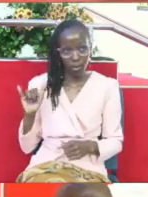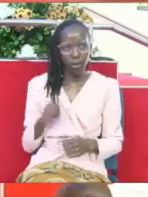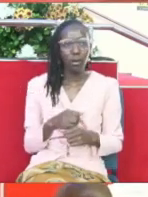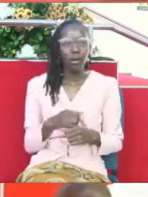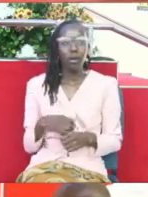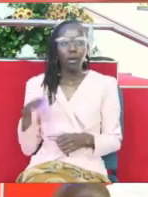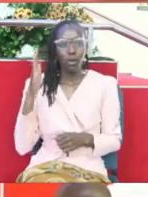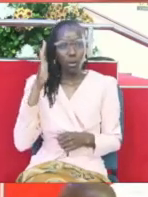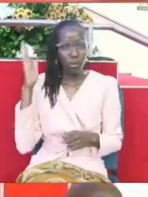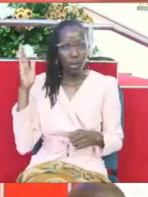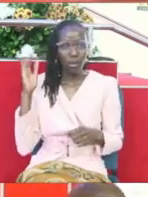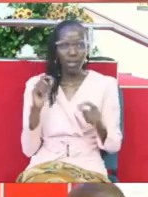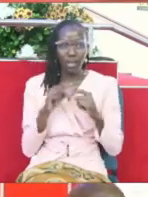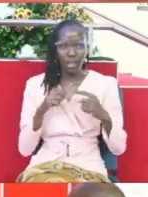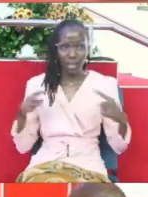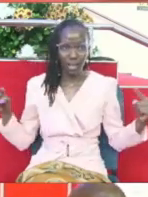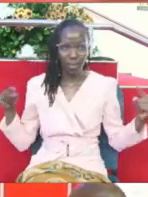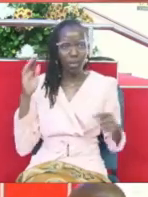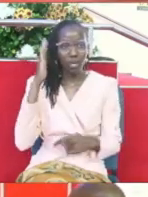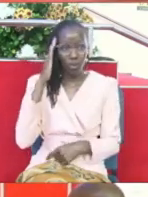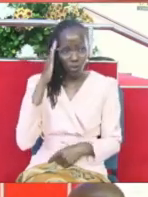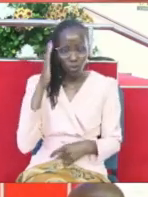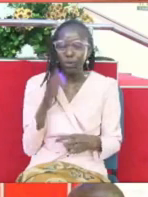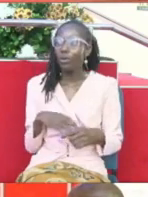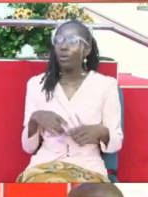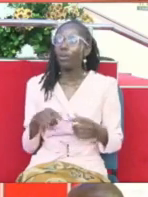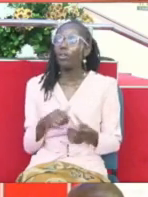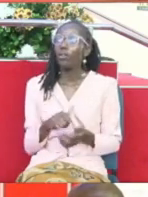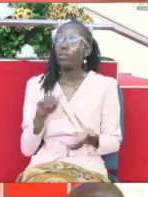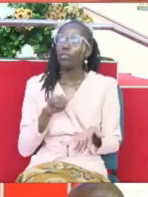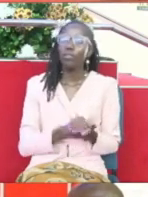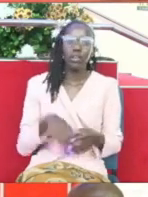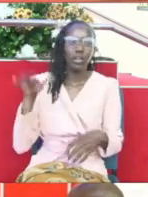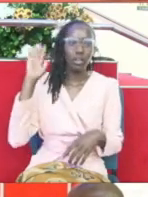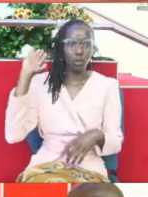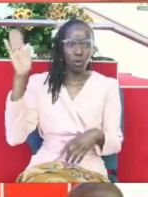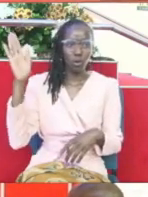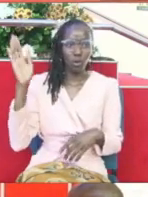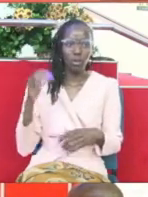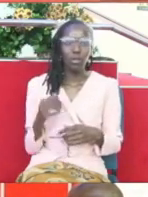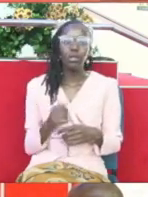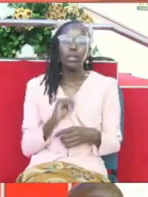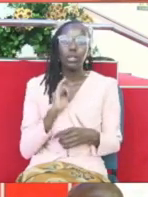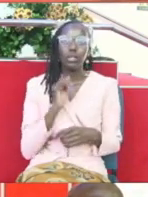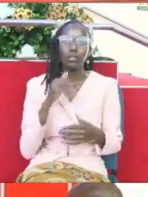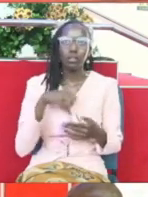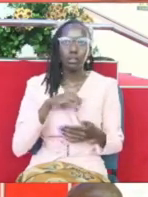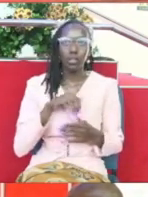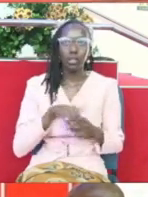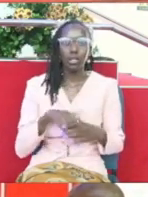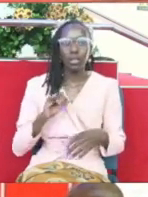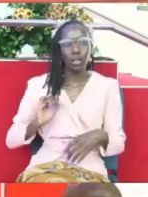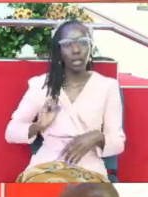the DNA of our father. Kwa sababu hatuna maumbile ya baba yetu. We need the DNA of our father. Tunahitaji chembe chembe za